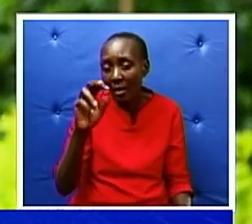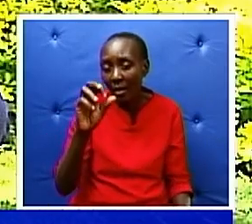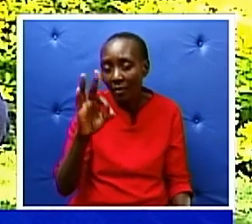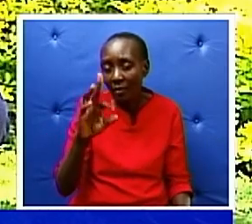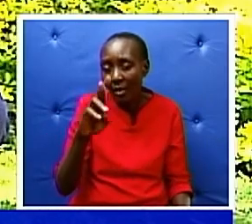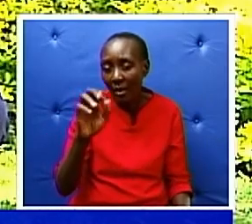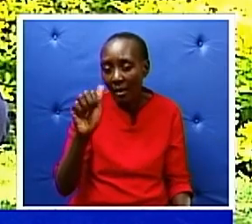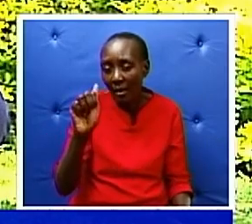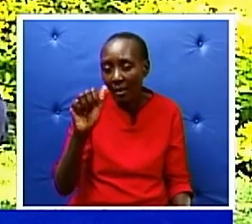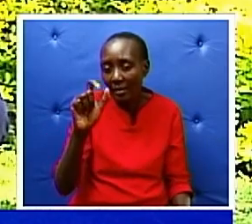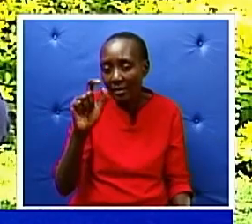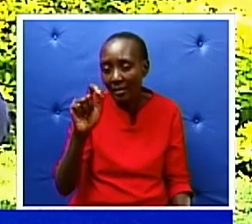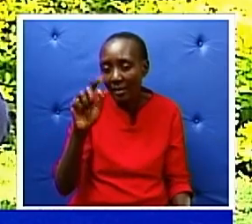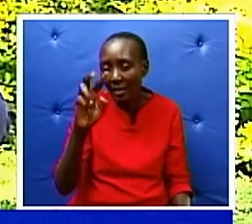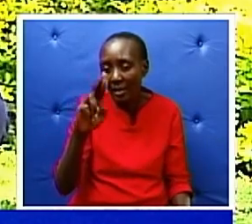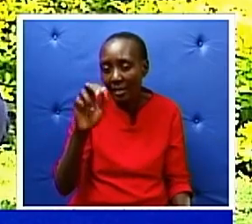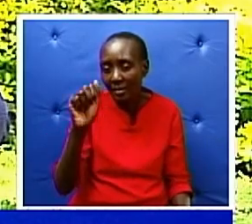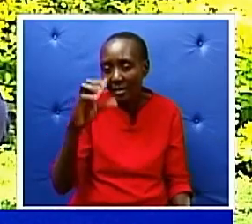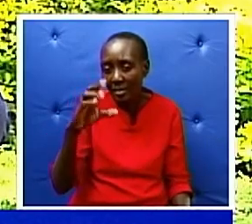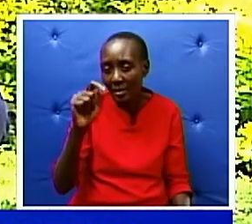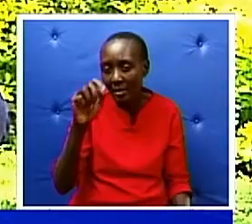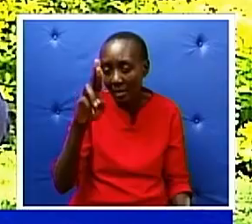Well, infrastructure is an